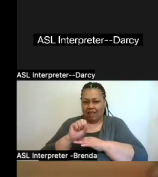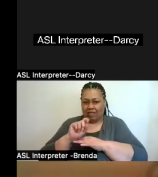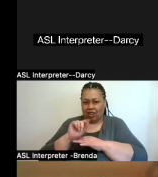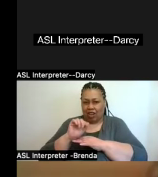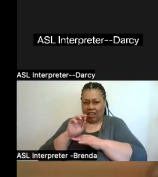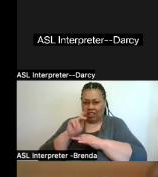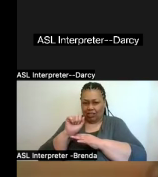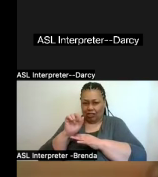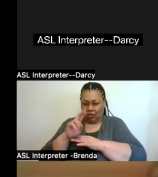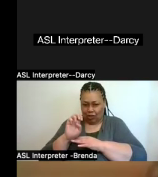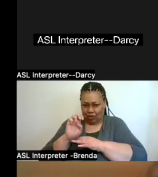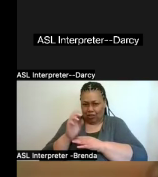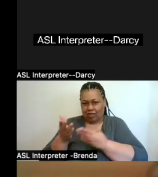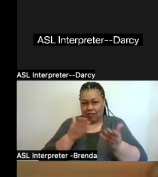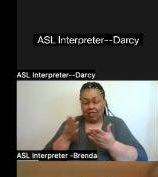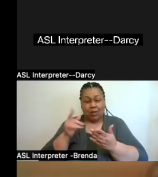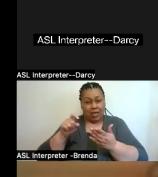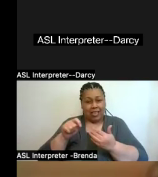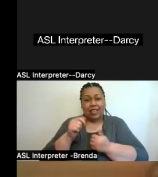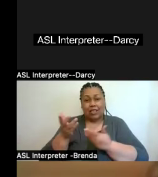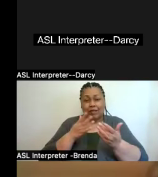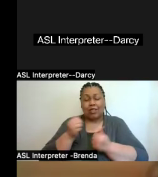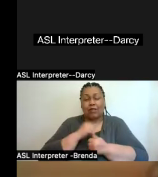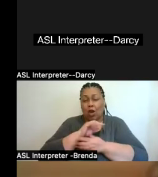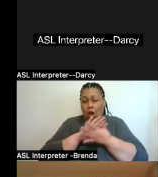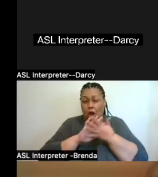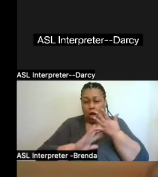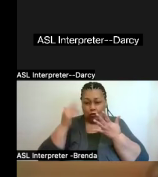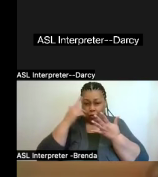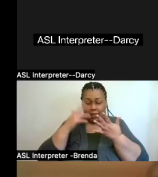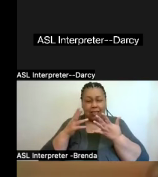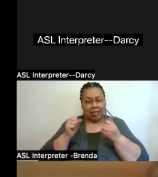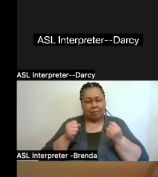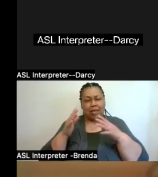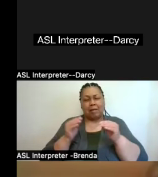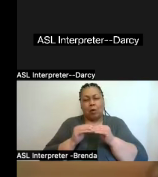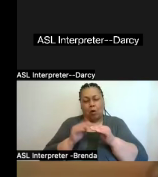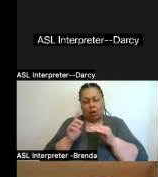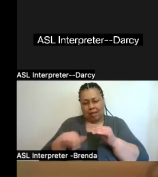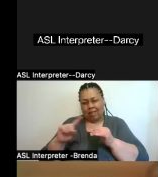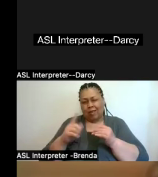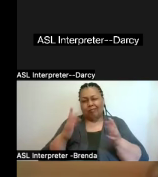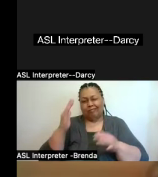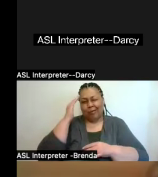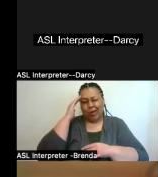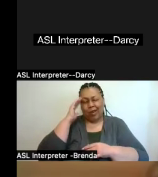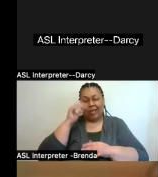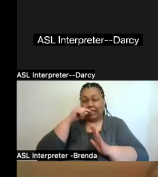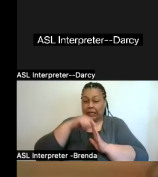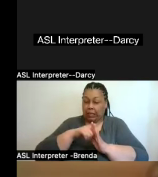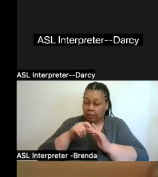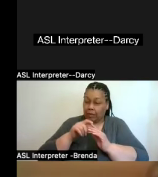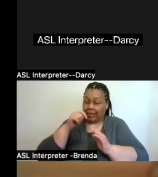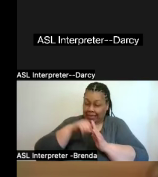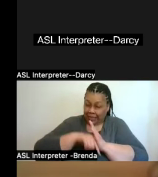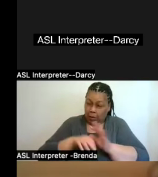those services for all of the things I mentioned here, as well as many more that probably all of you are aware of. I'm not trying to get in too great a detail. I'm just trying to give the